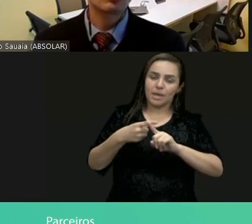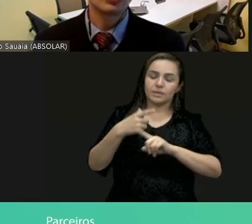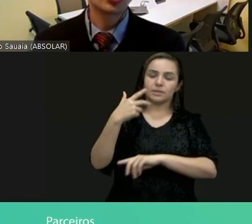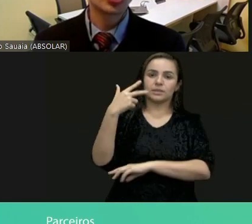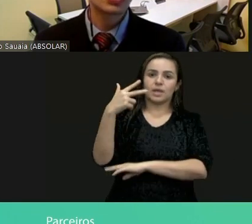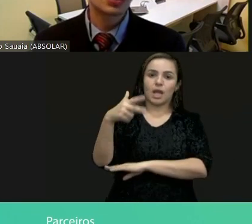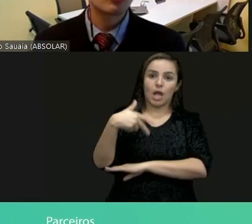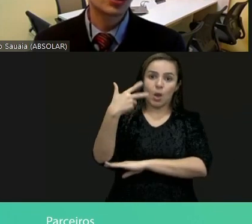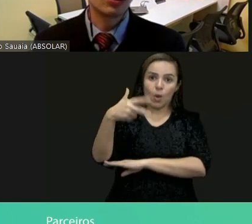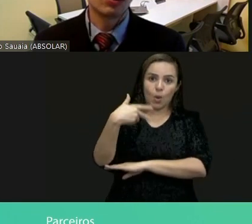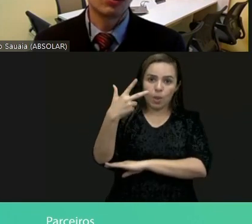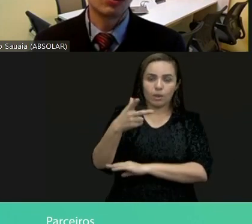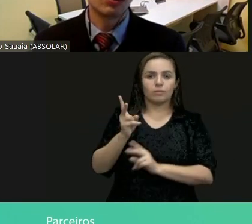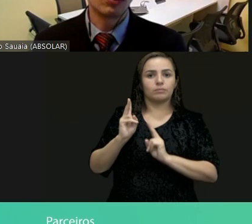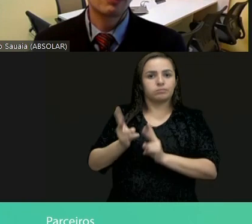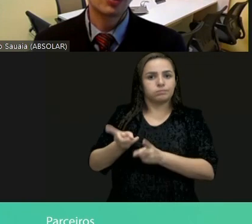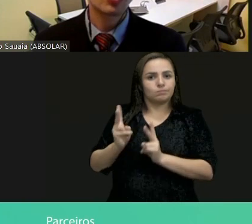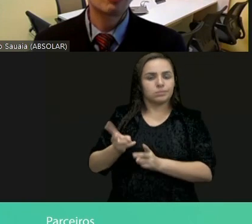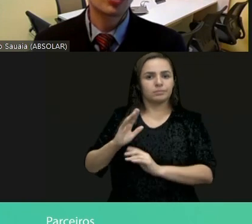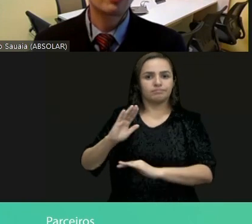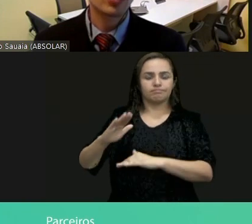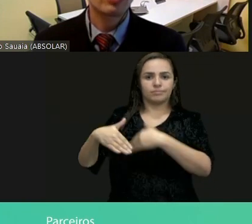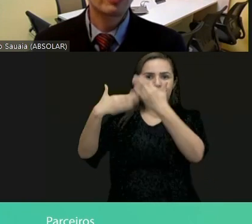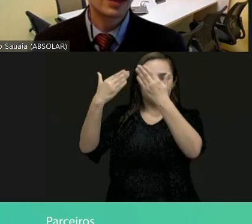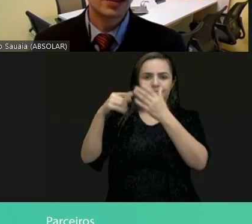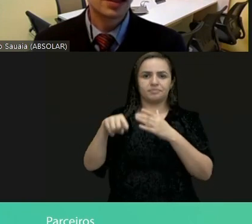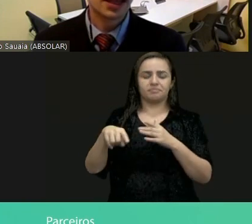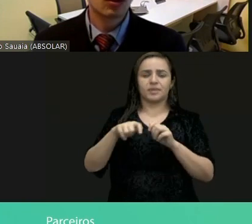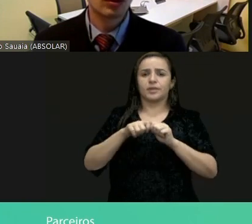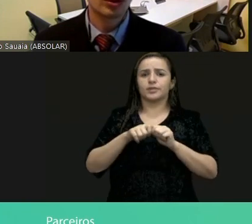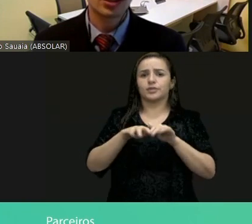wind and distributed